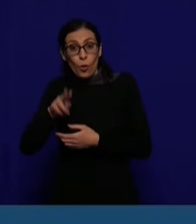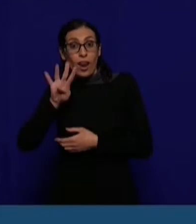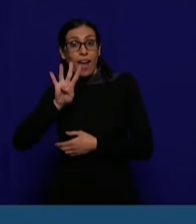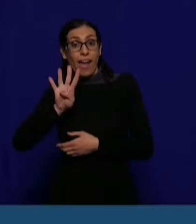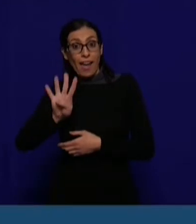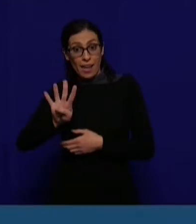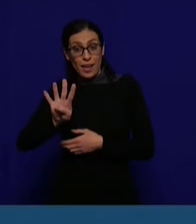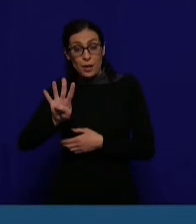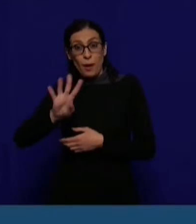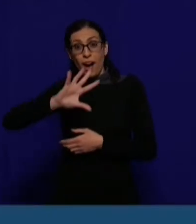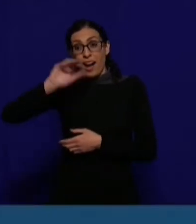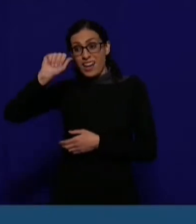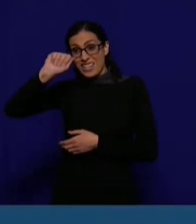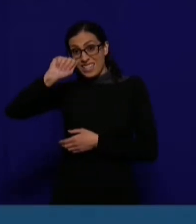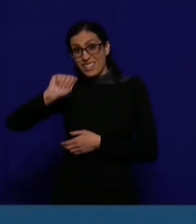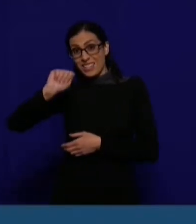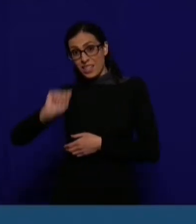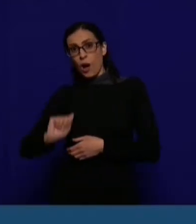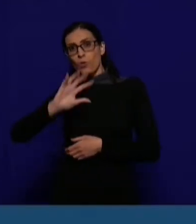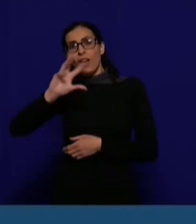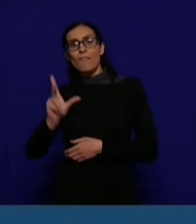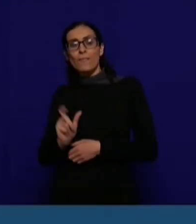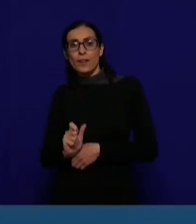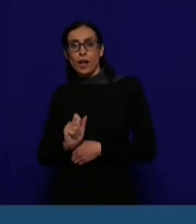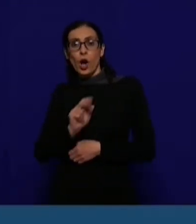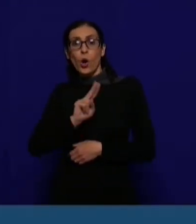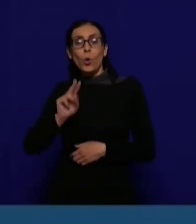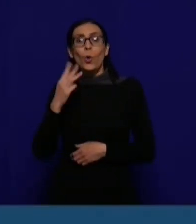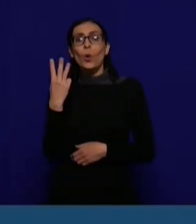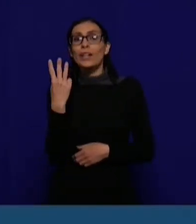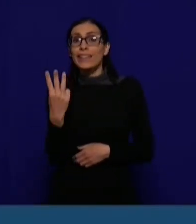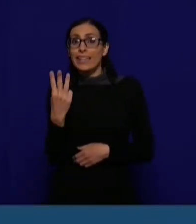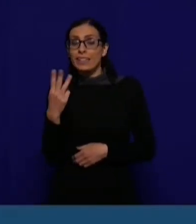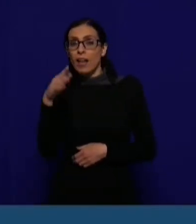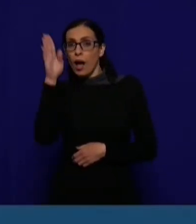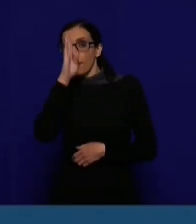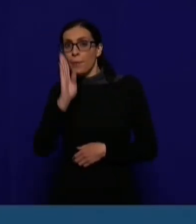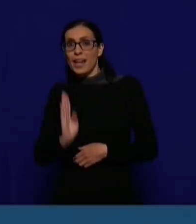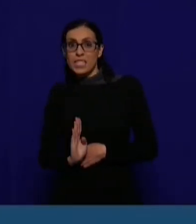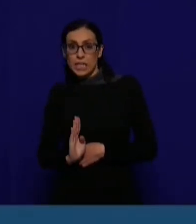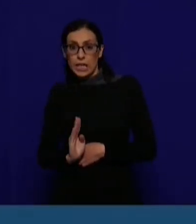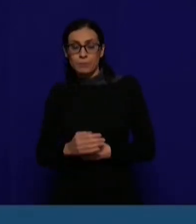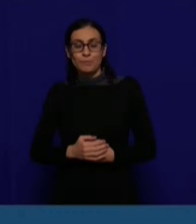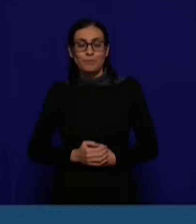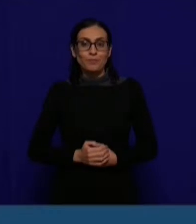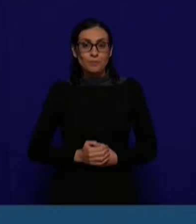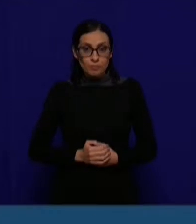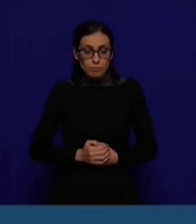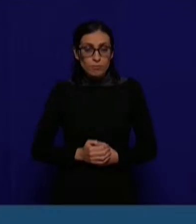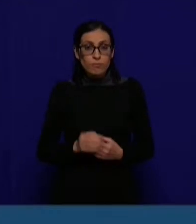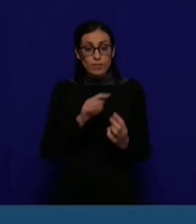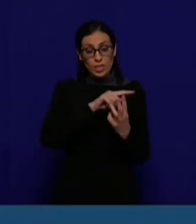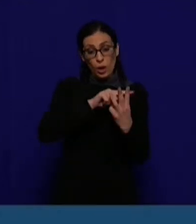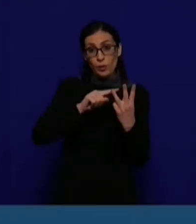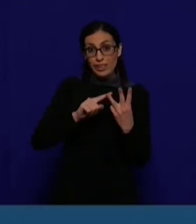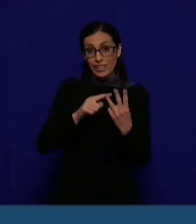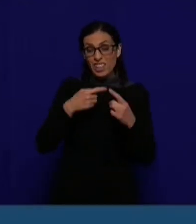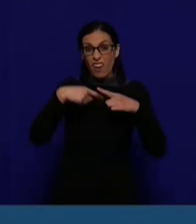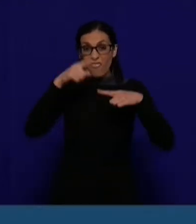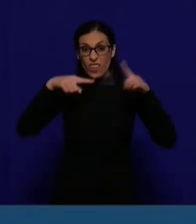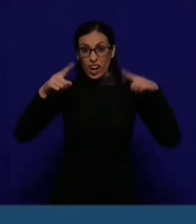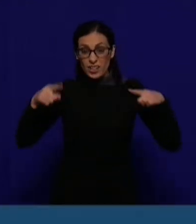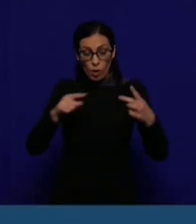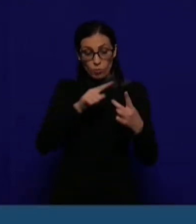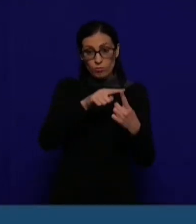huma tas-South African u għandna 3 każijiet oħra tal-Brażiljan. Li dawn kollha kienu kif ġew identifikati bħal